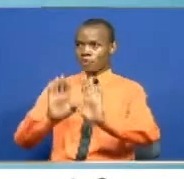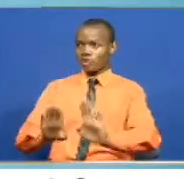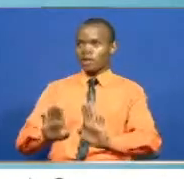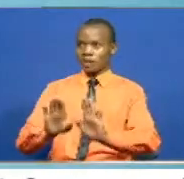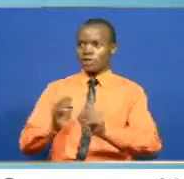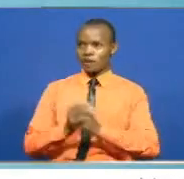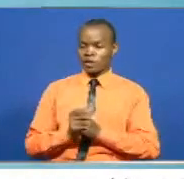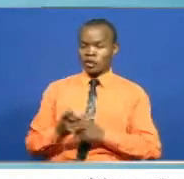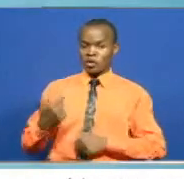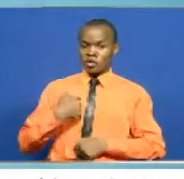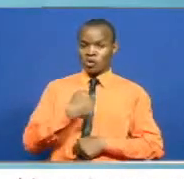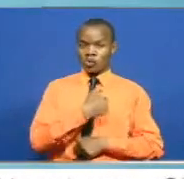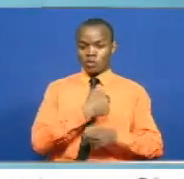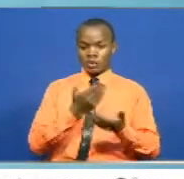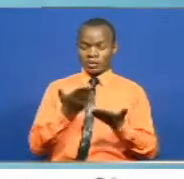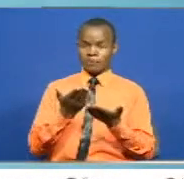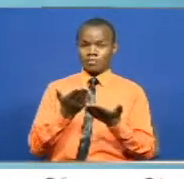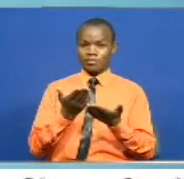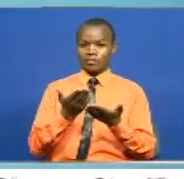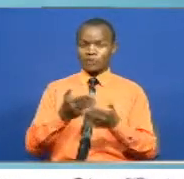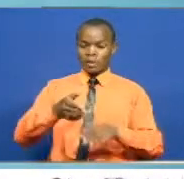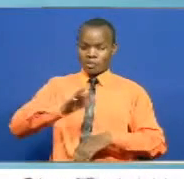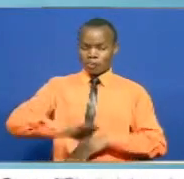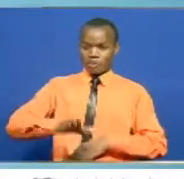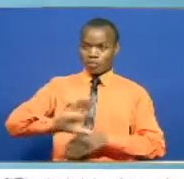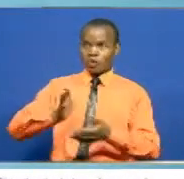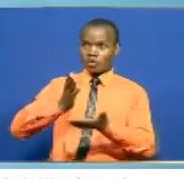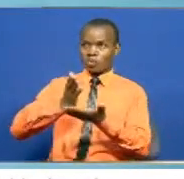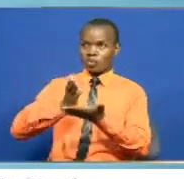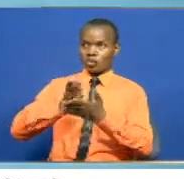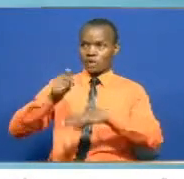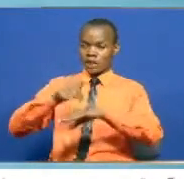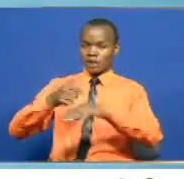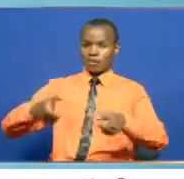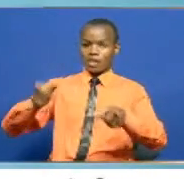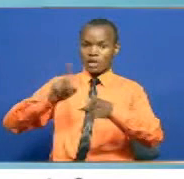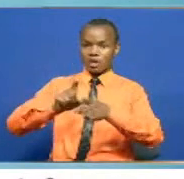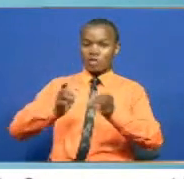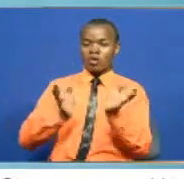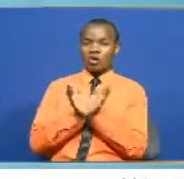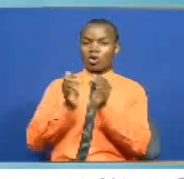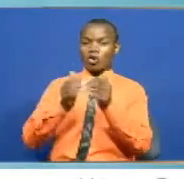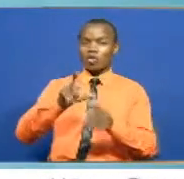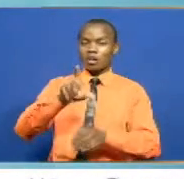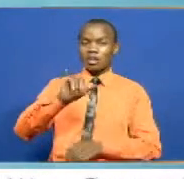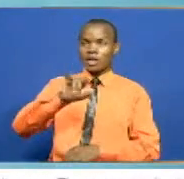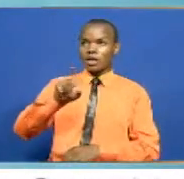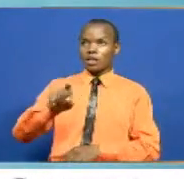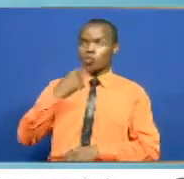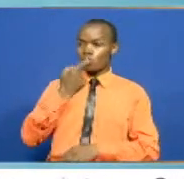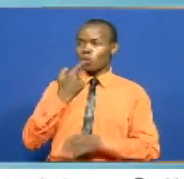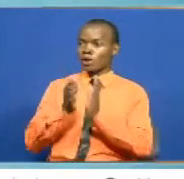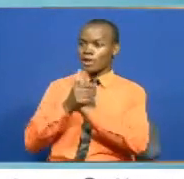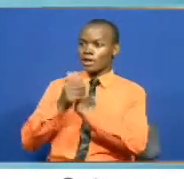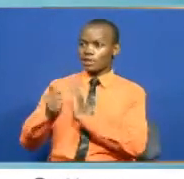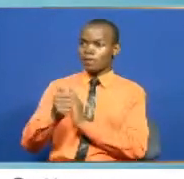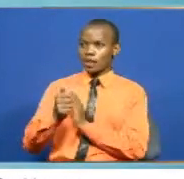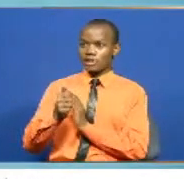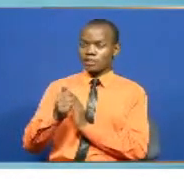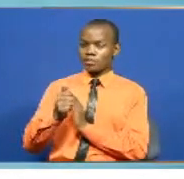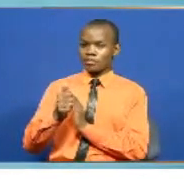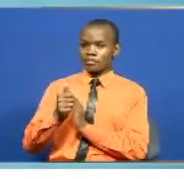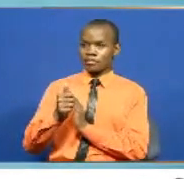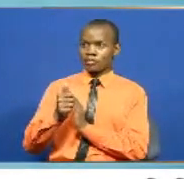us in basketball, it's been a great help, and with the addition of Coach Lees, who is a specialist at this type of